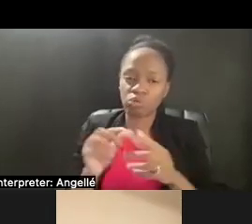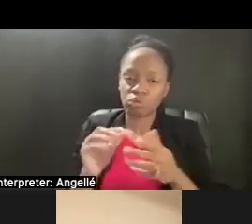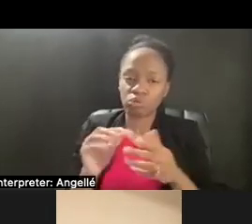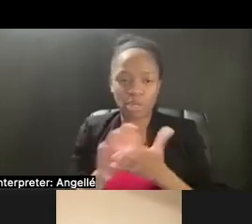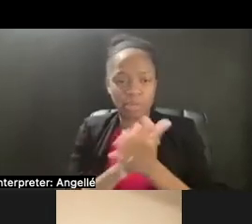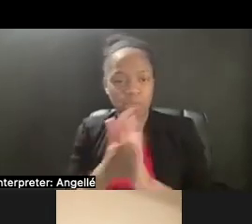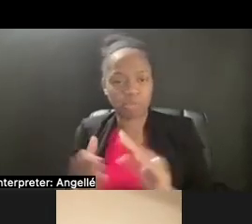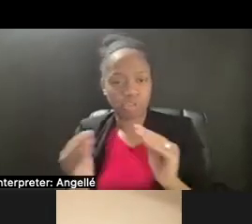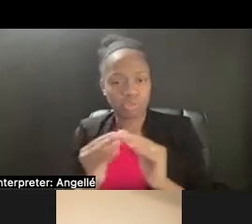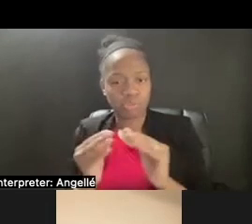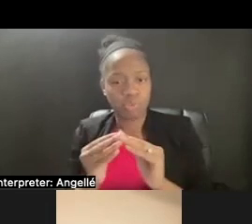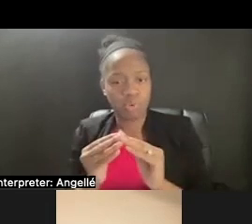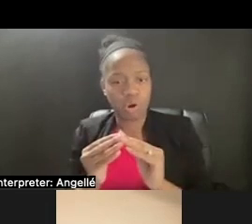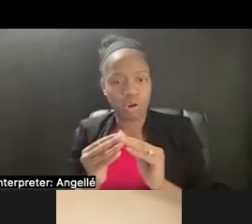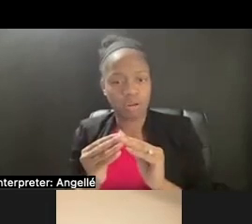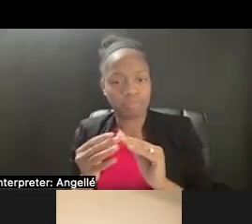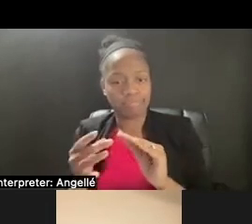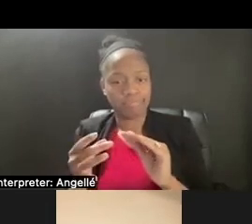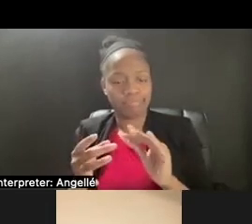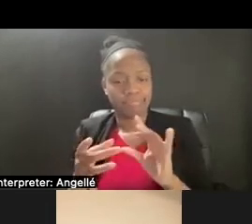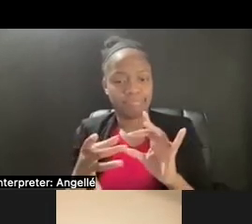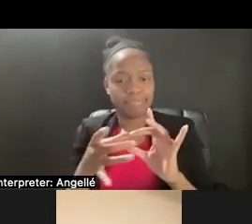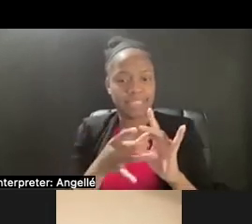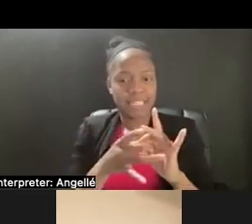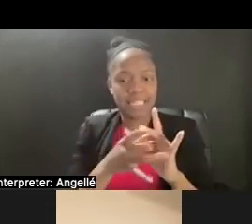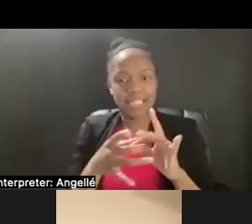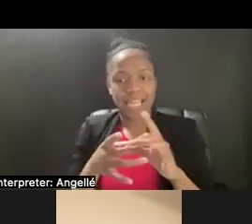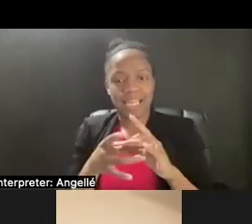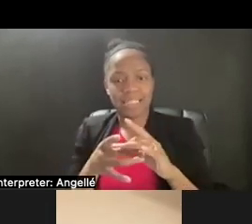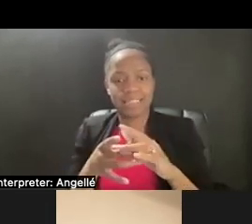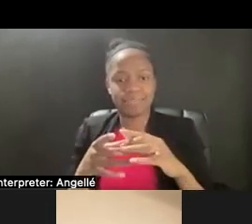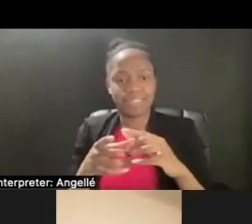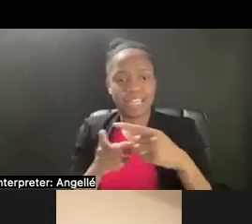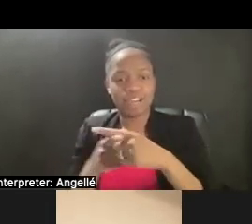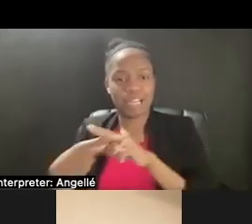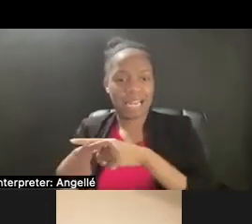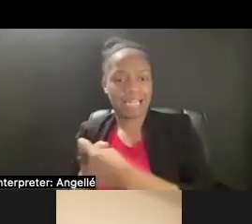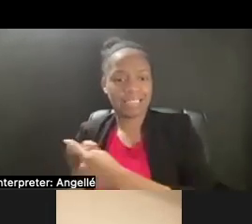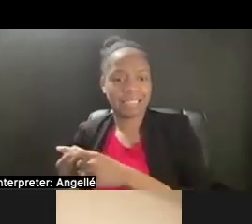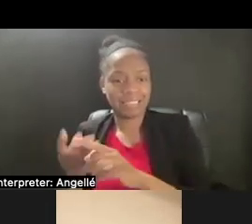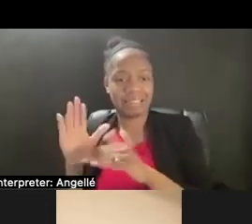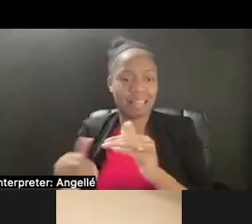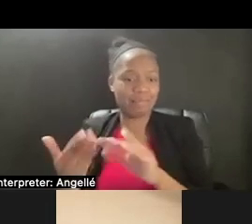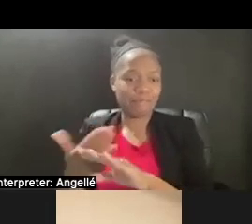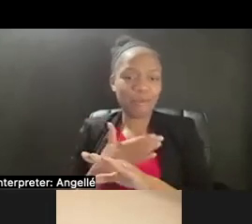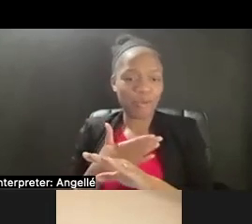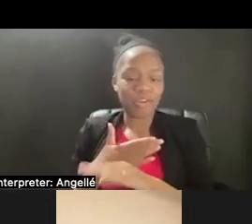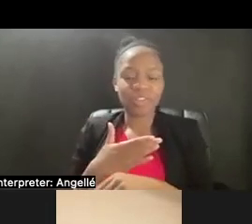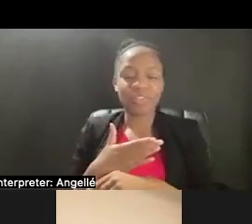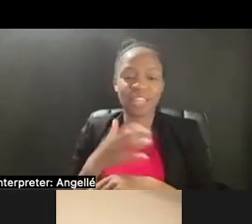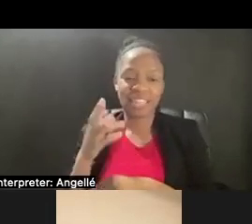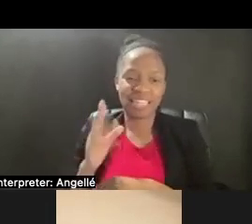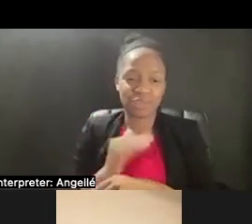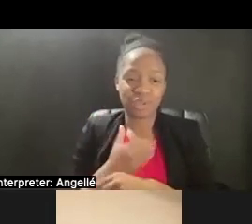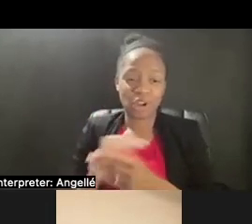more interconnected than we ever have been in the history of our country, at